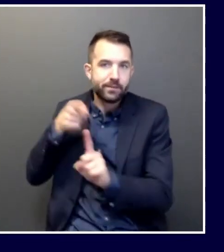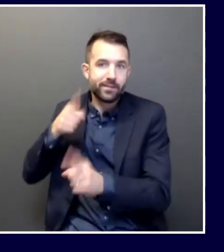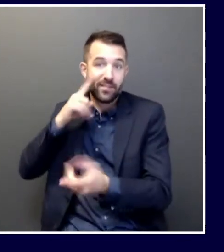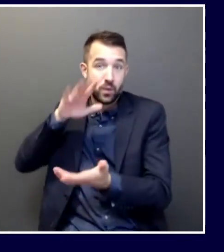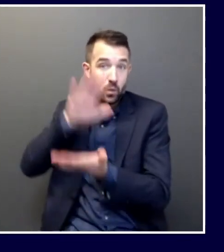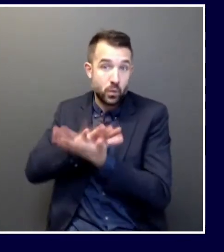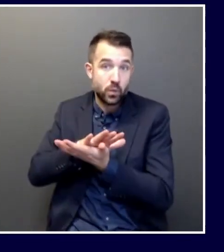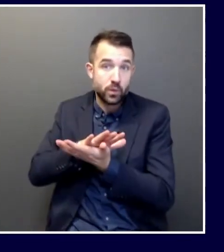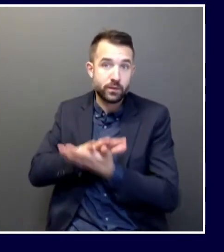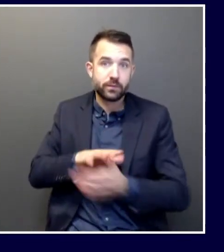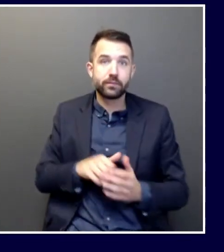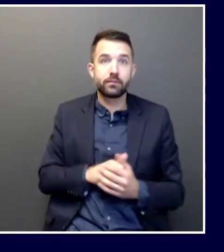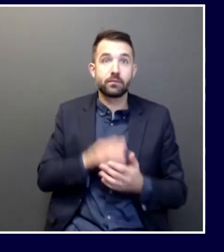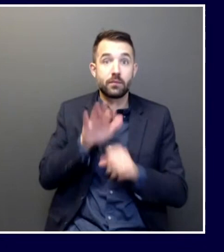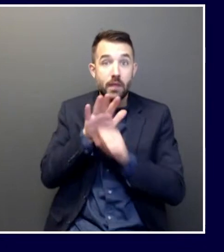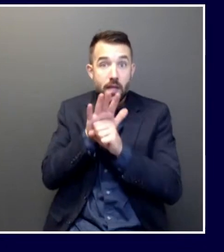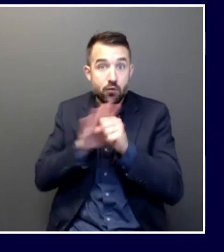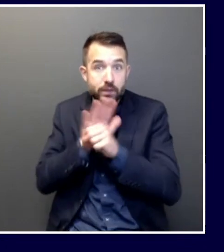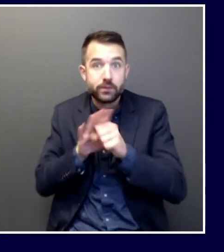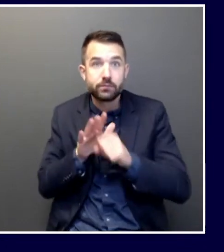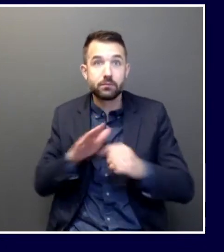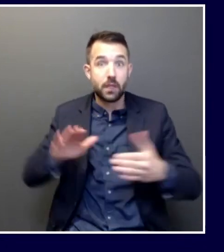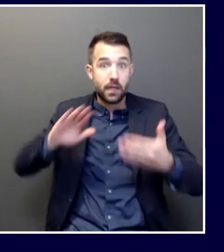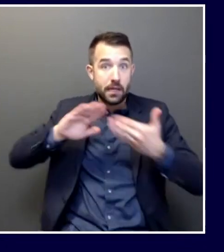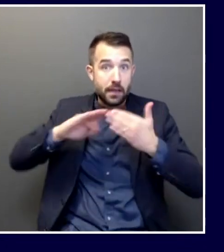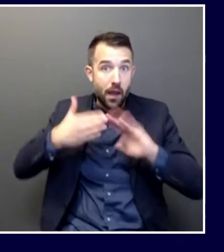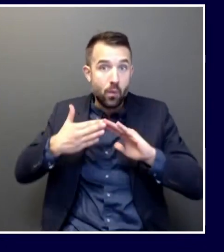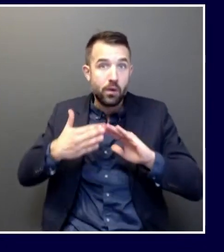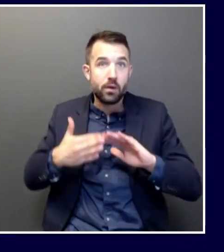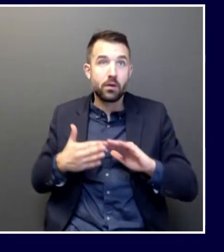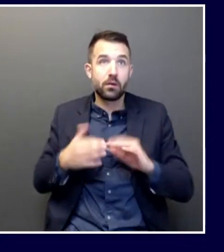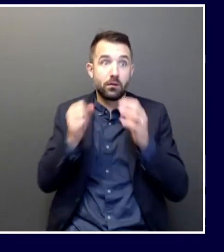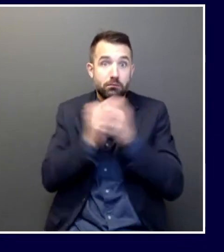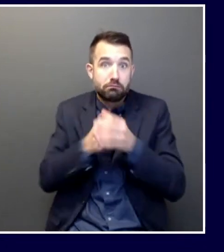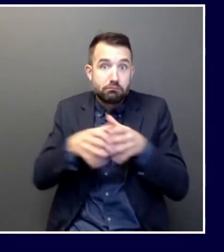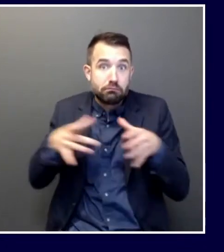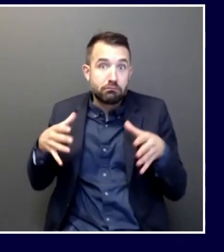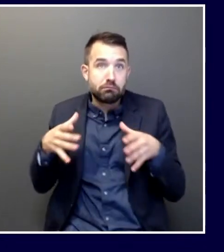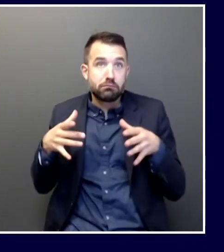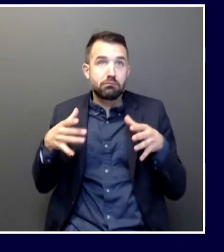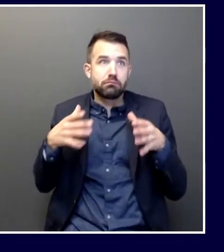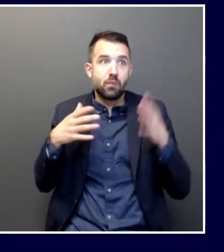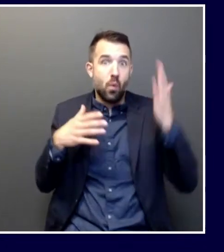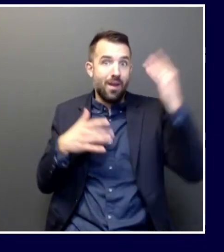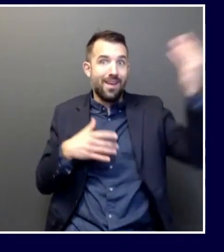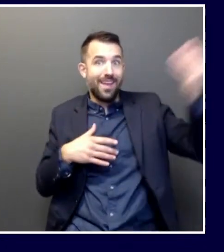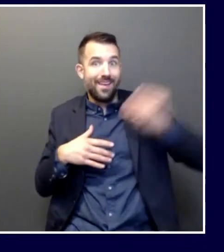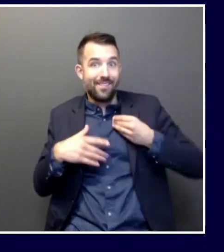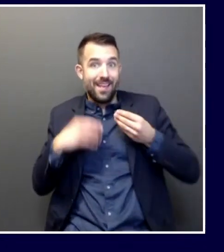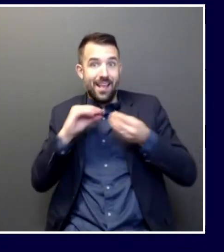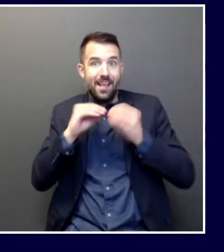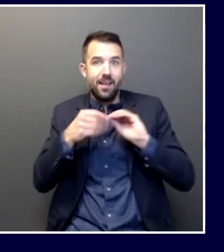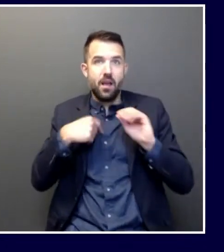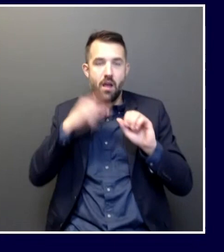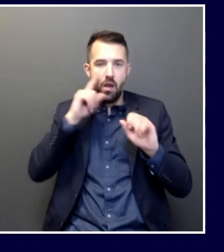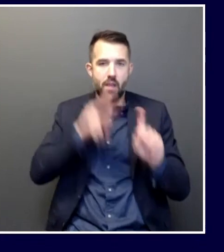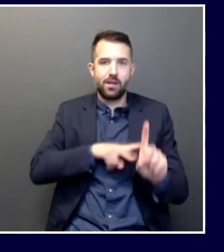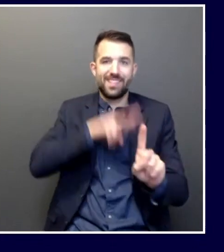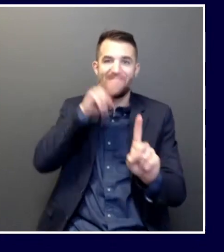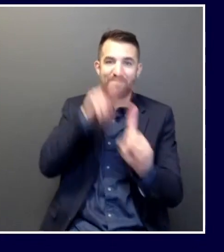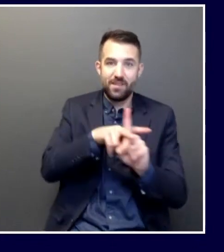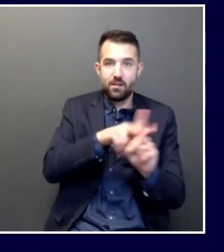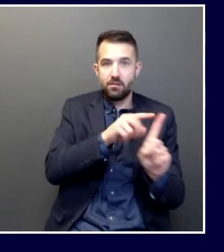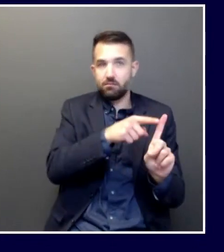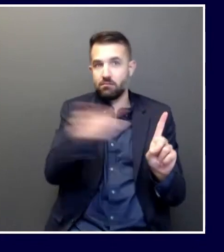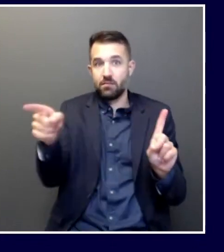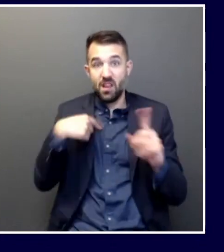something that we think about as a country, but then apply at the local level on the ground. So I've asked them to think that through and help states come